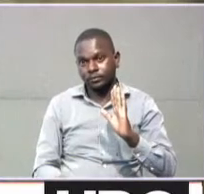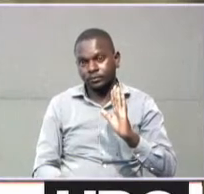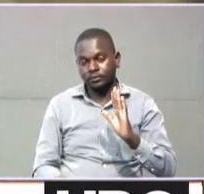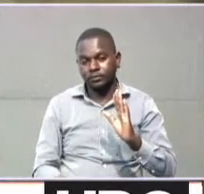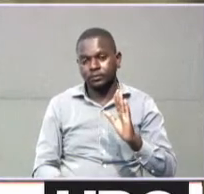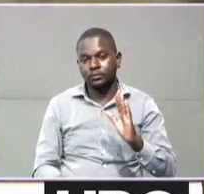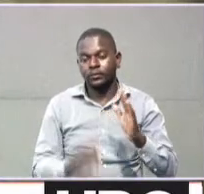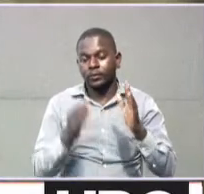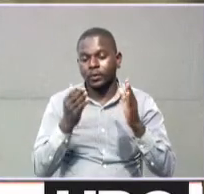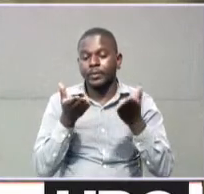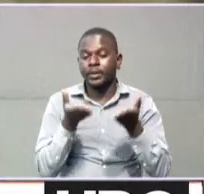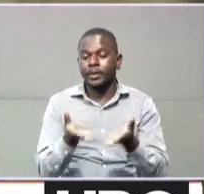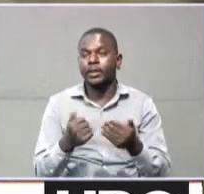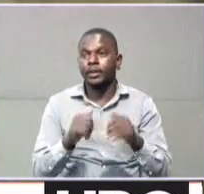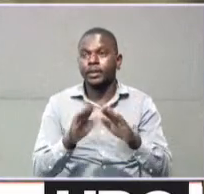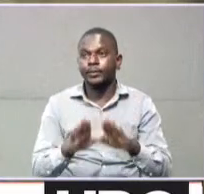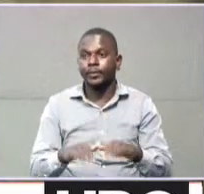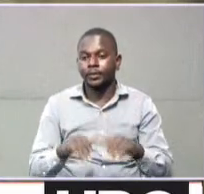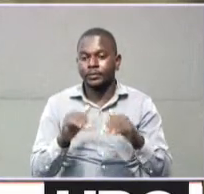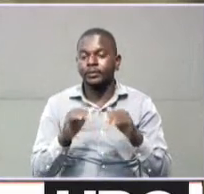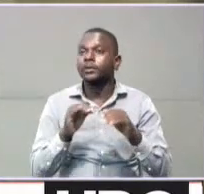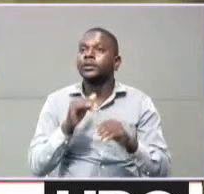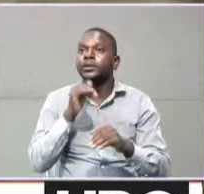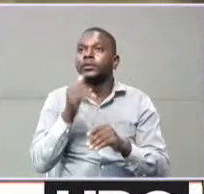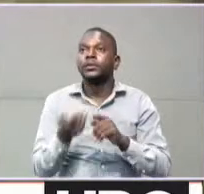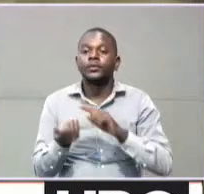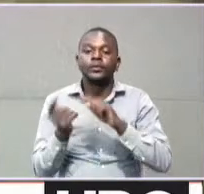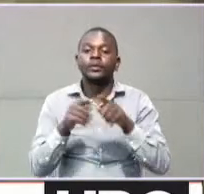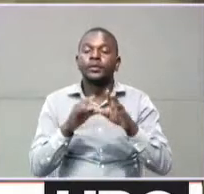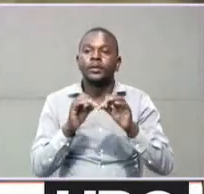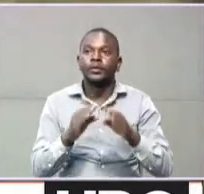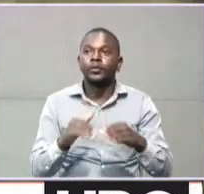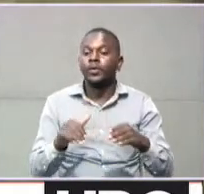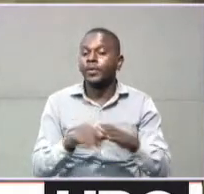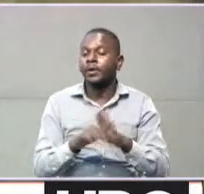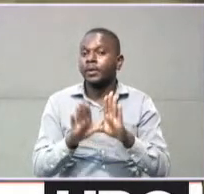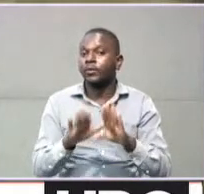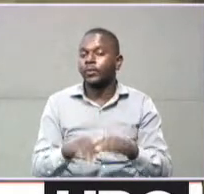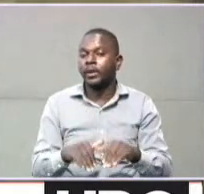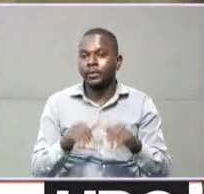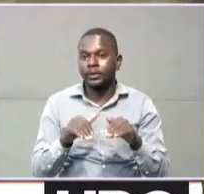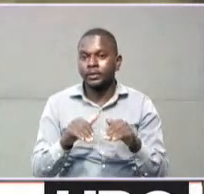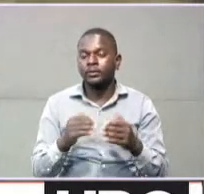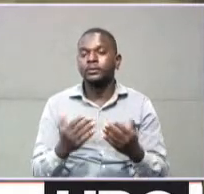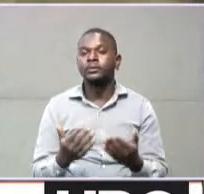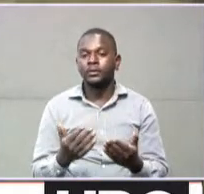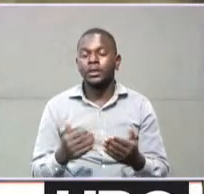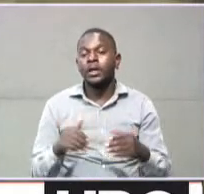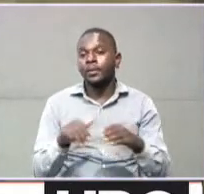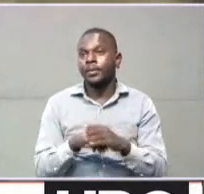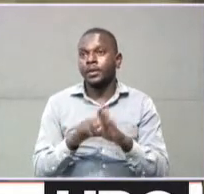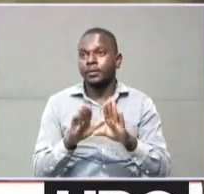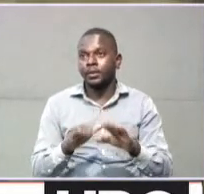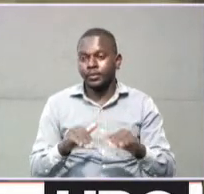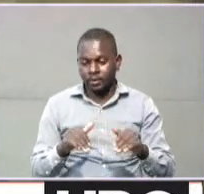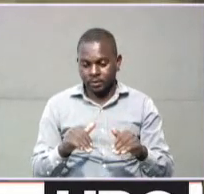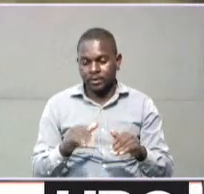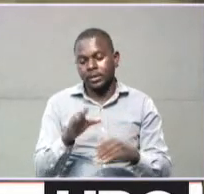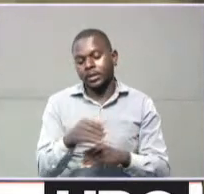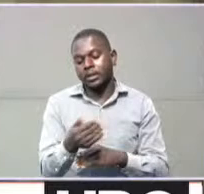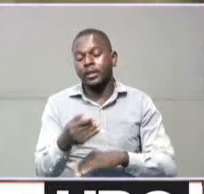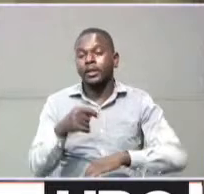gazetted to be here that you don't attend no you remember pyramid you're a member of parliament so